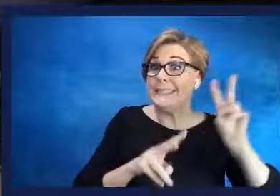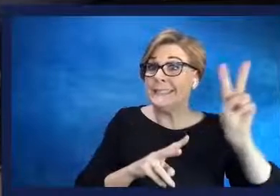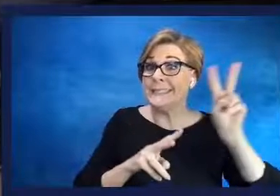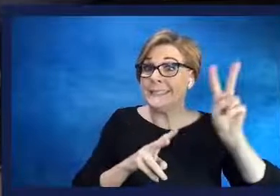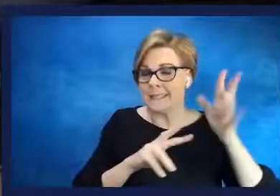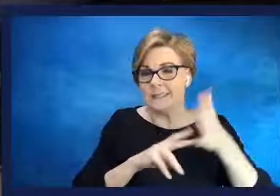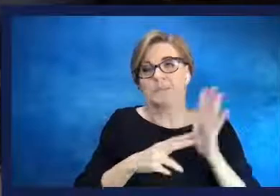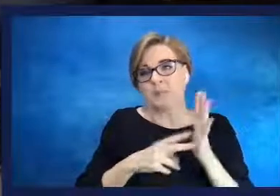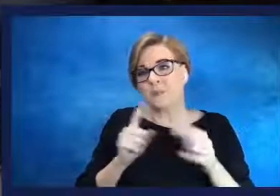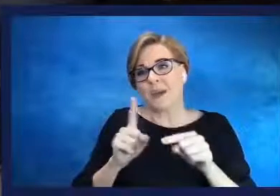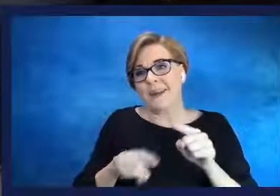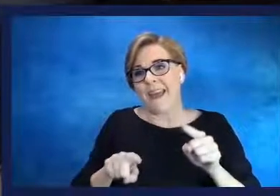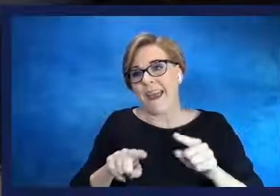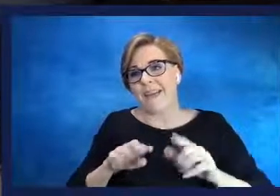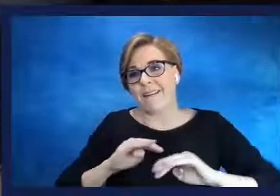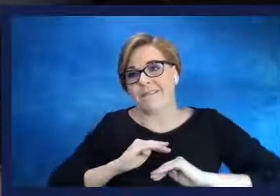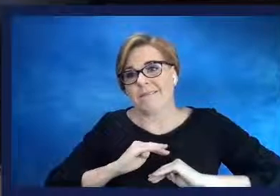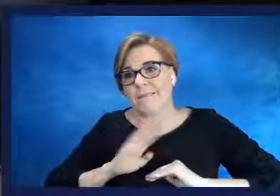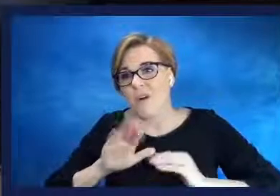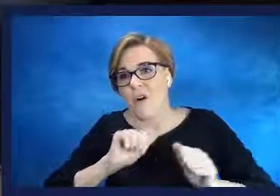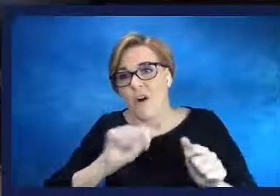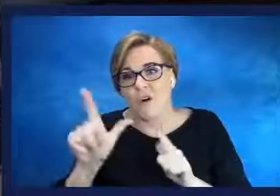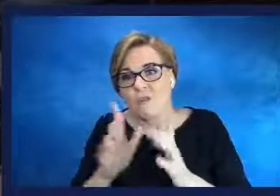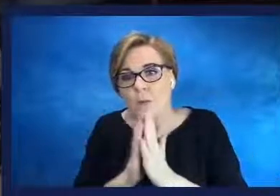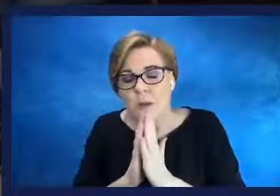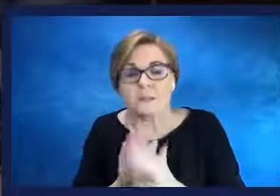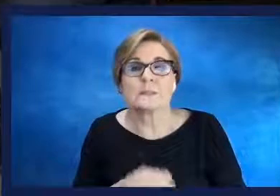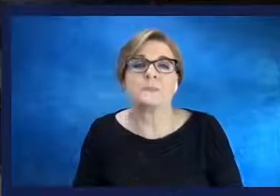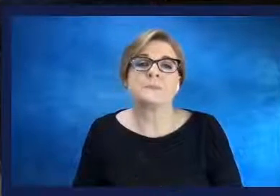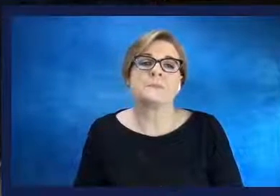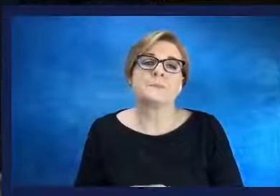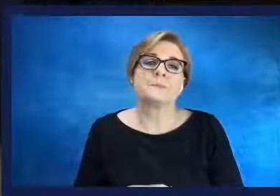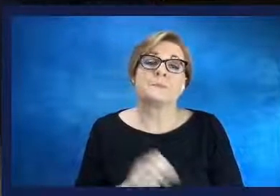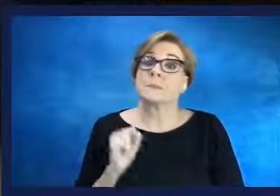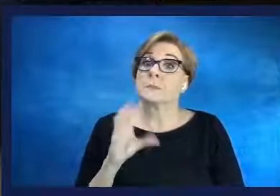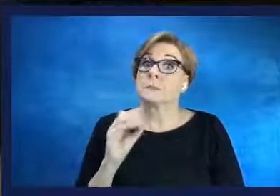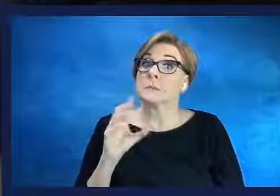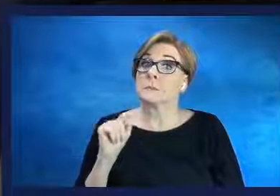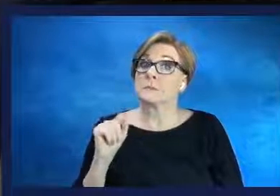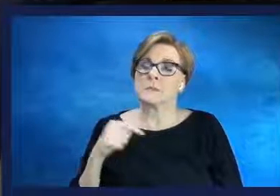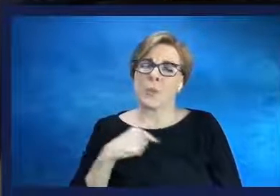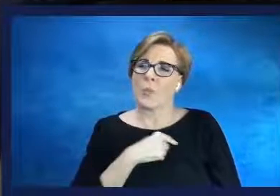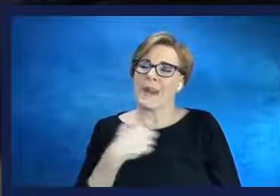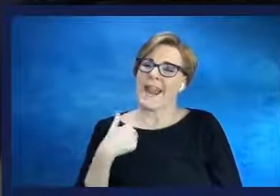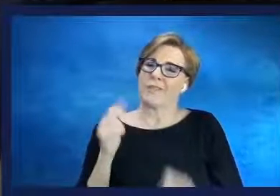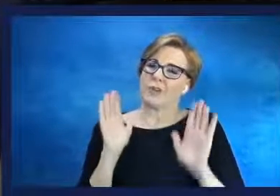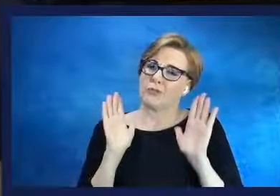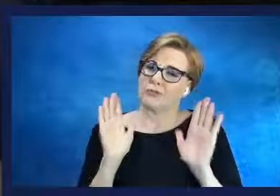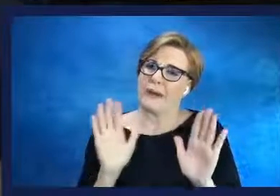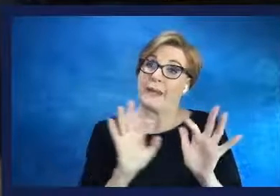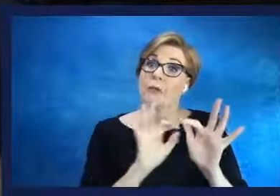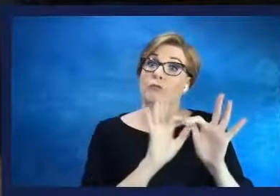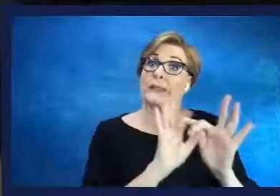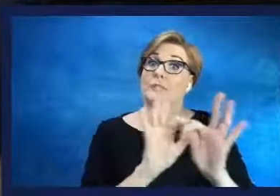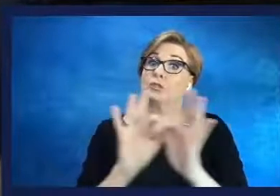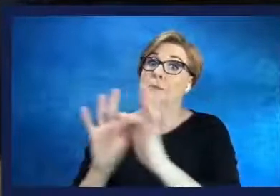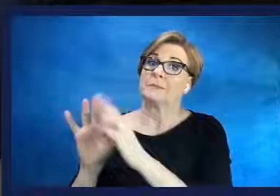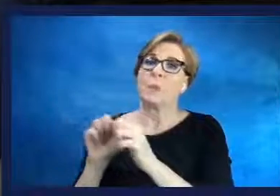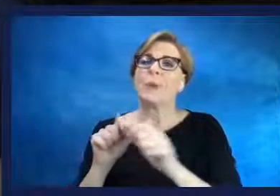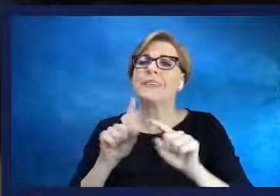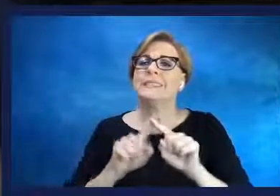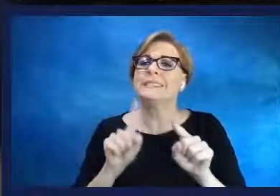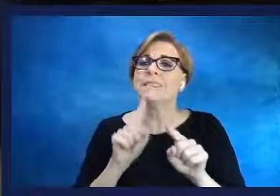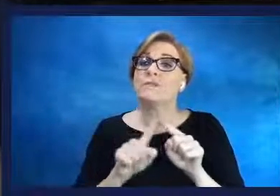p.m. And one thing for our viewers to know is we have very good relationships with the political parties. And it's